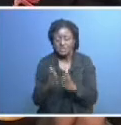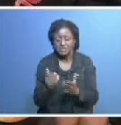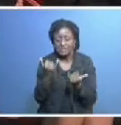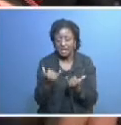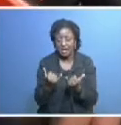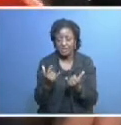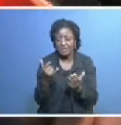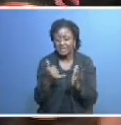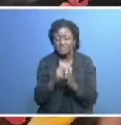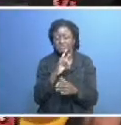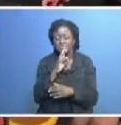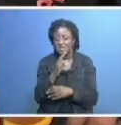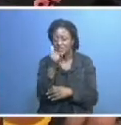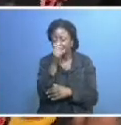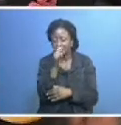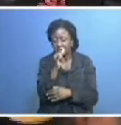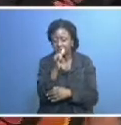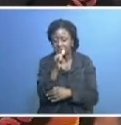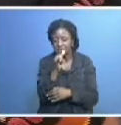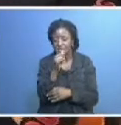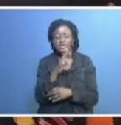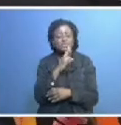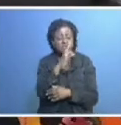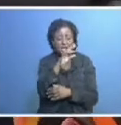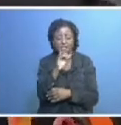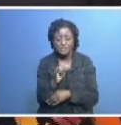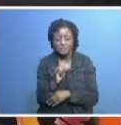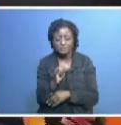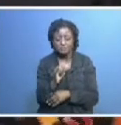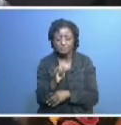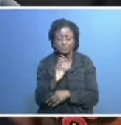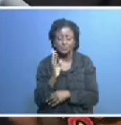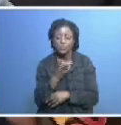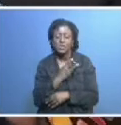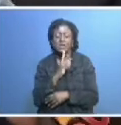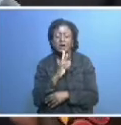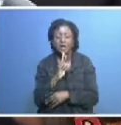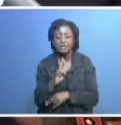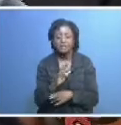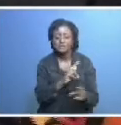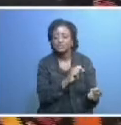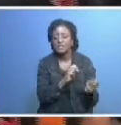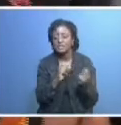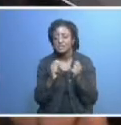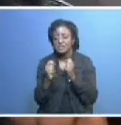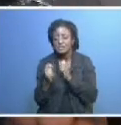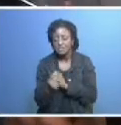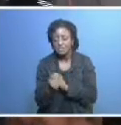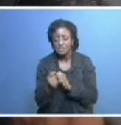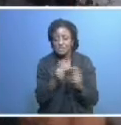really nonsense in my view. And the reality of it is that we are transitioning the travel health visa